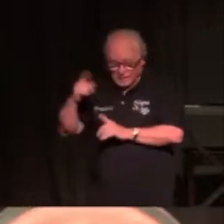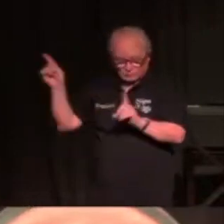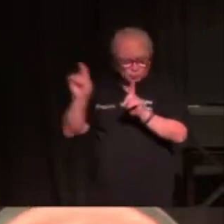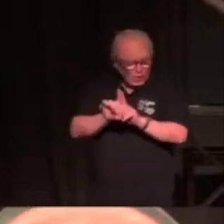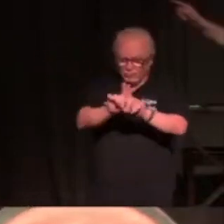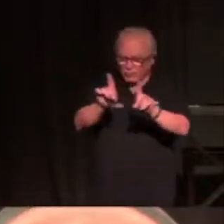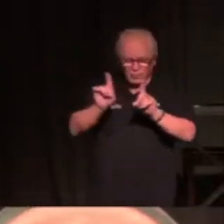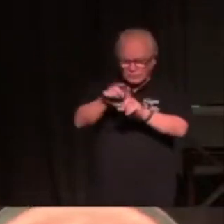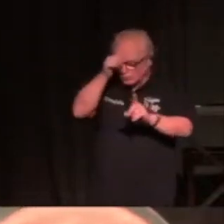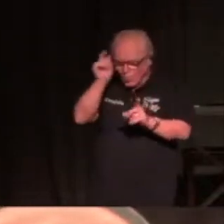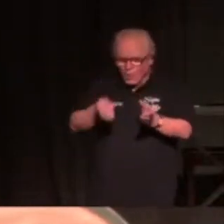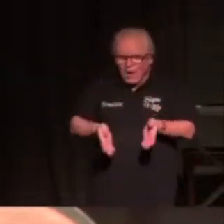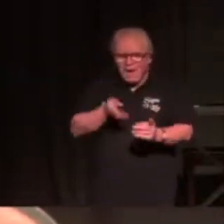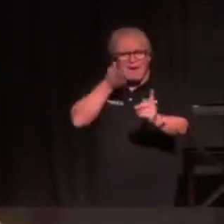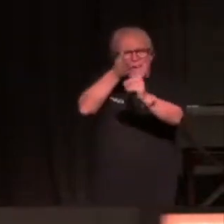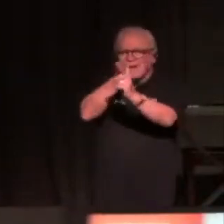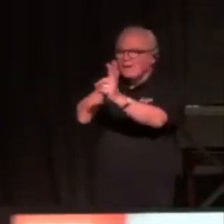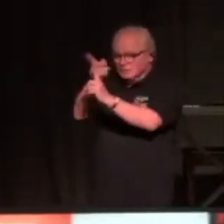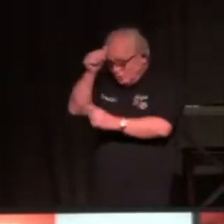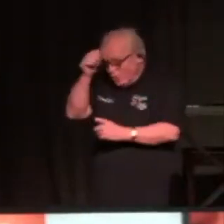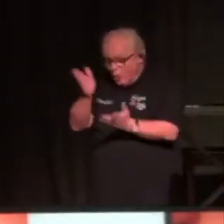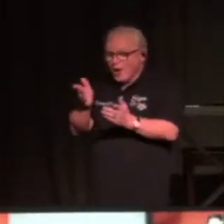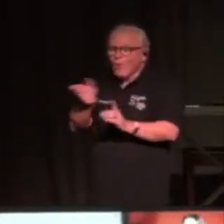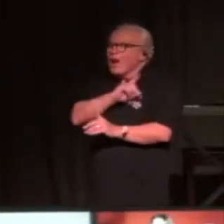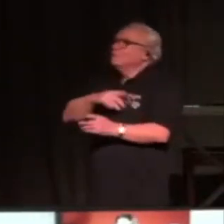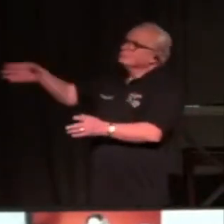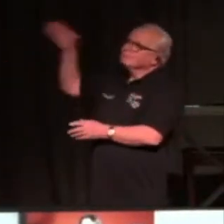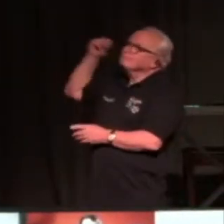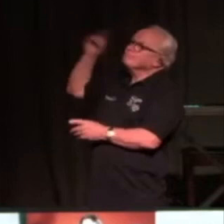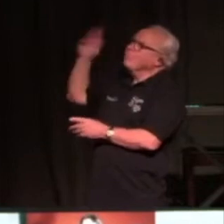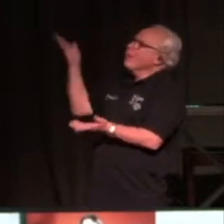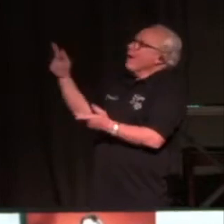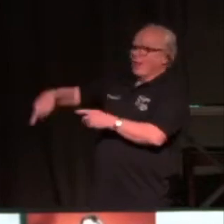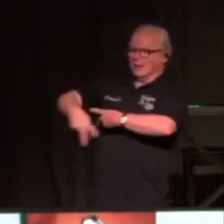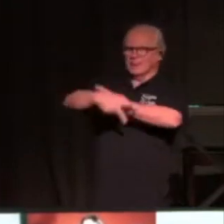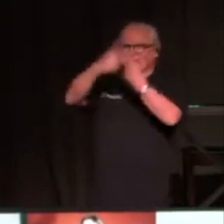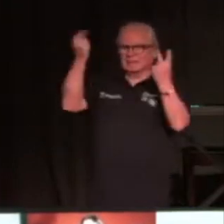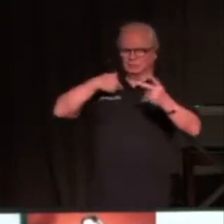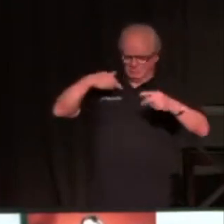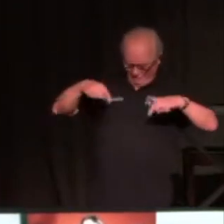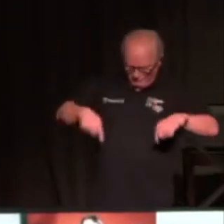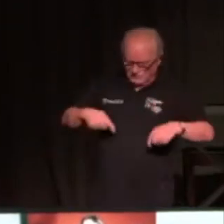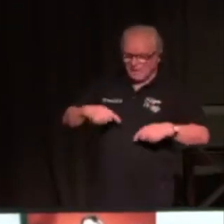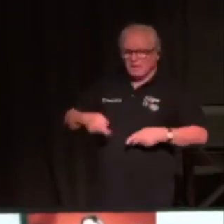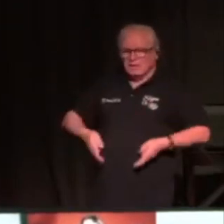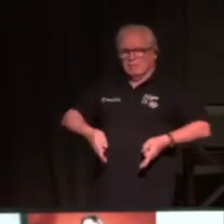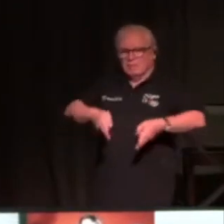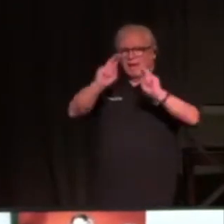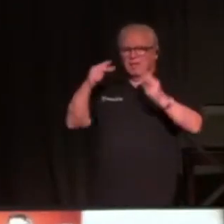we know where we're going because we have a word that gives light to our feet and a lamp to our path, or the other way about. I'm not